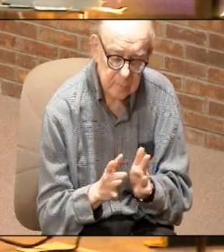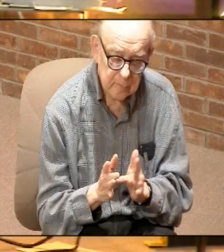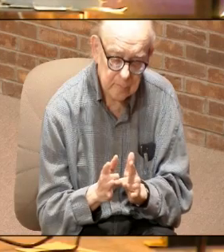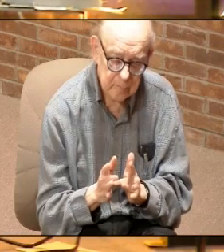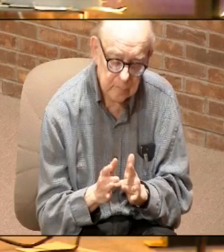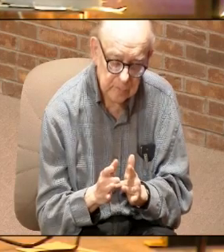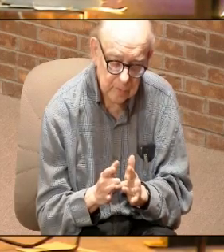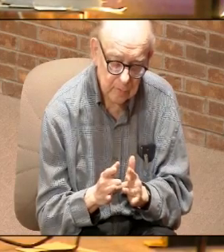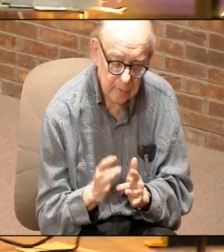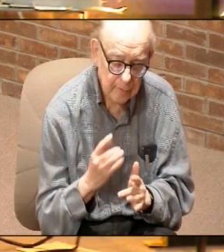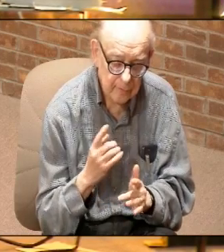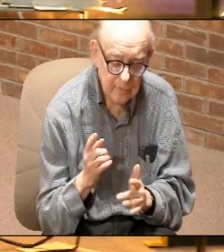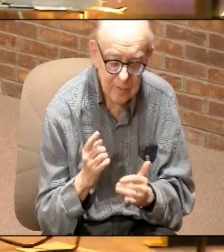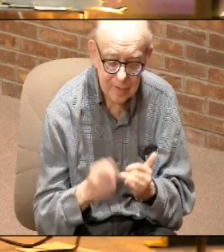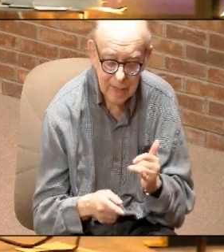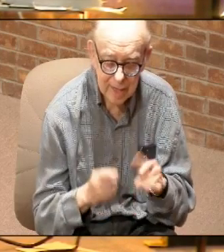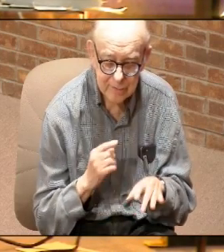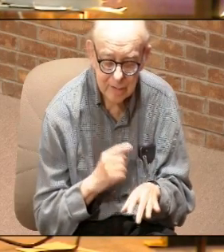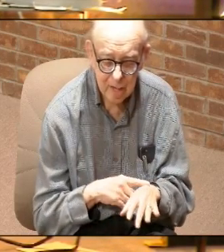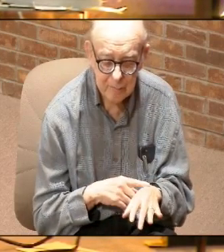and for all